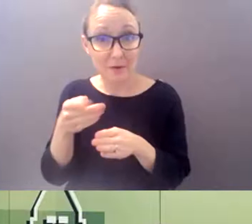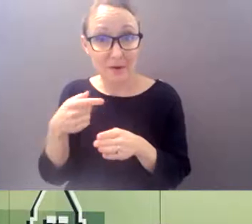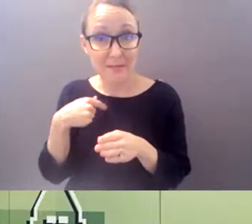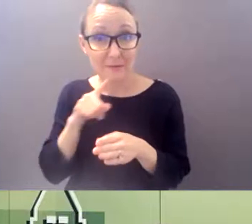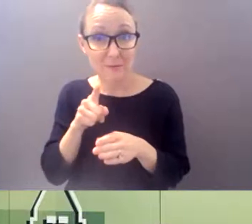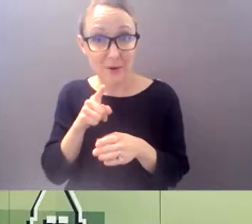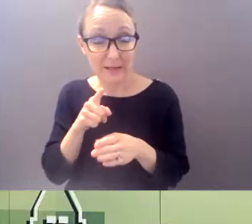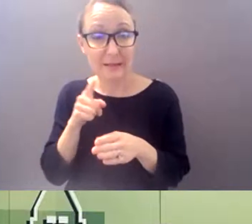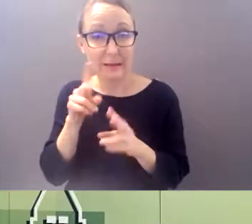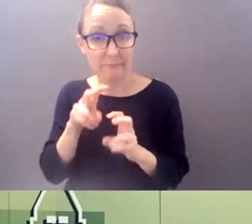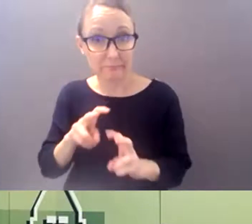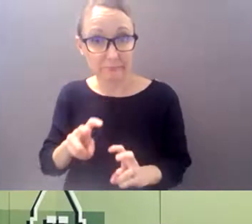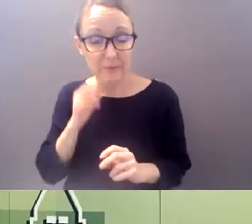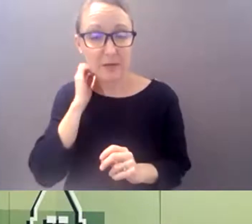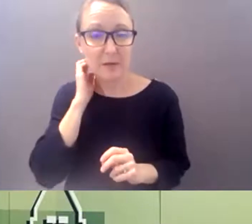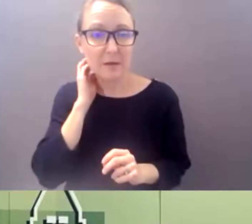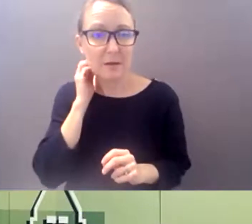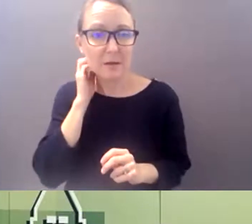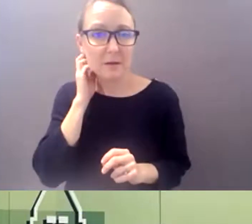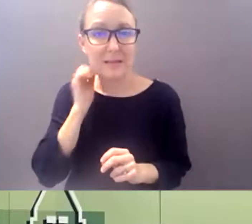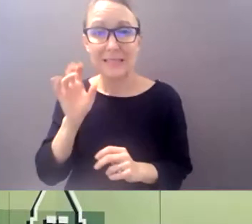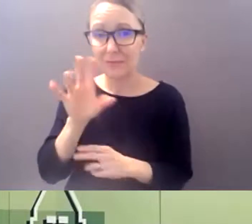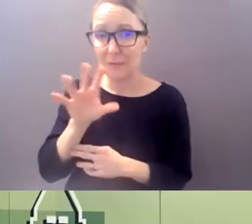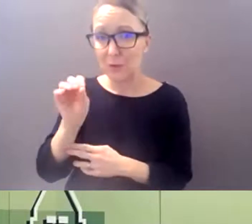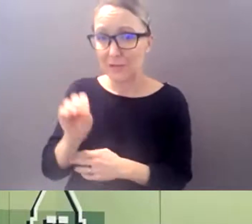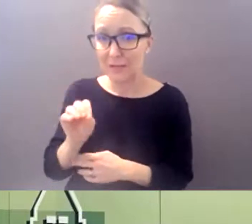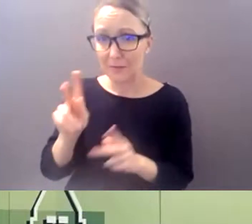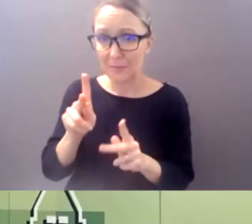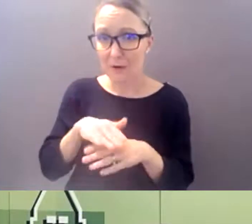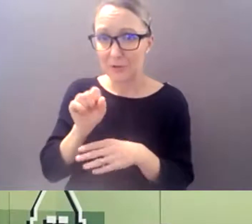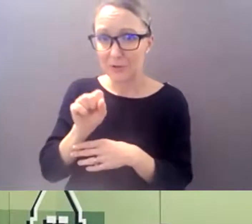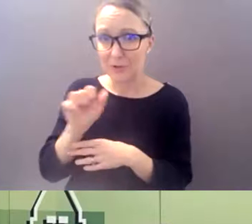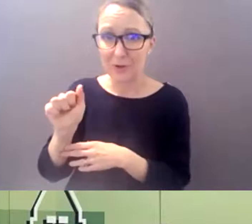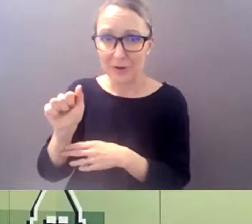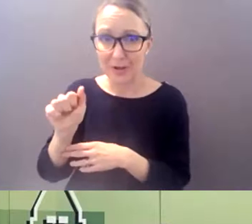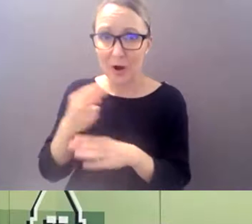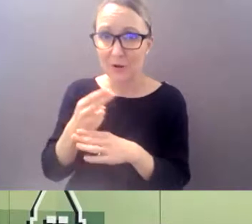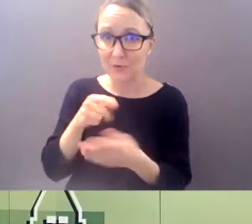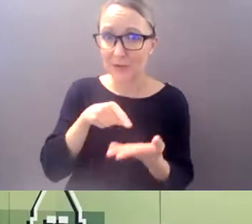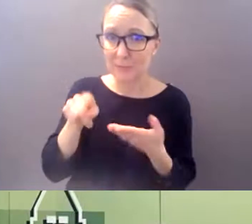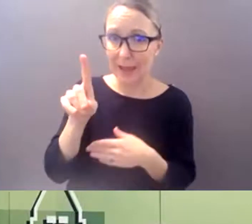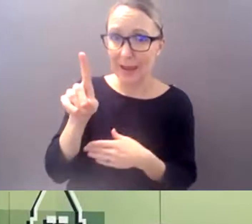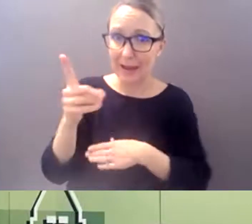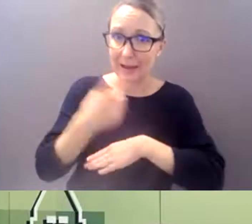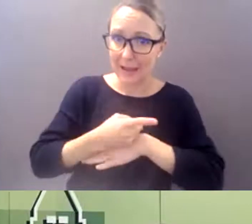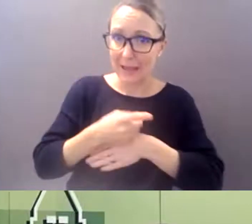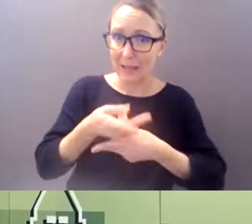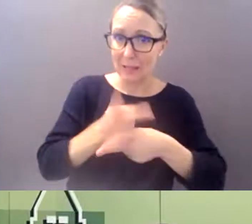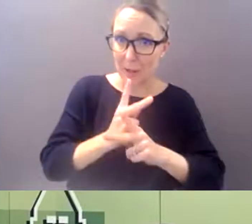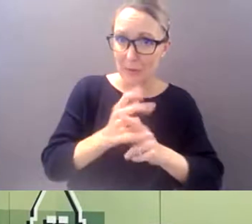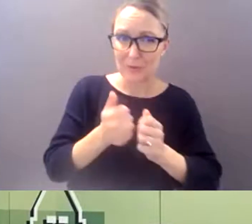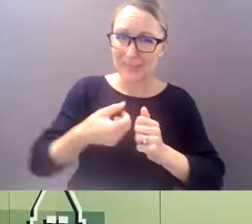is how is it that 75% of people in Social Security are using payday loans, which tremendous fees that